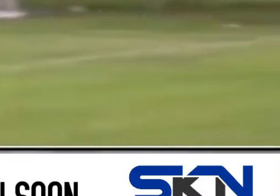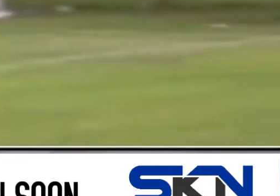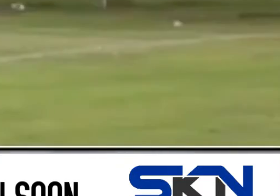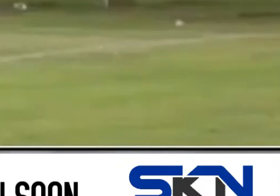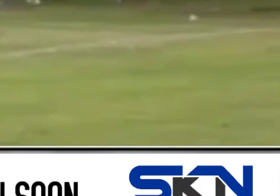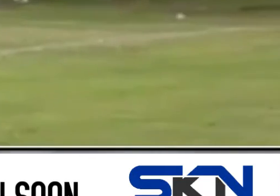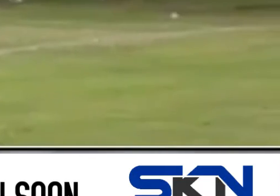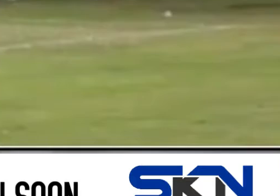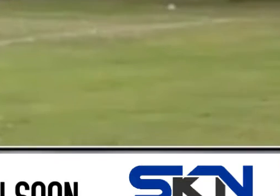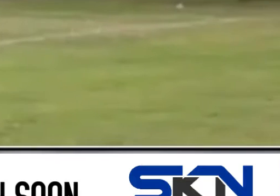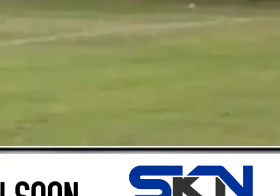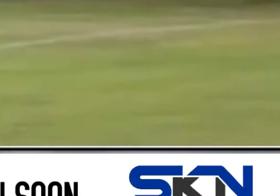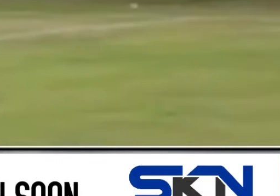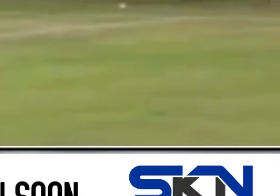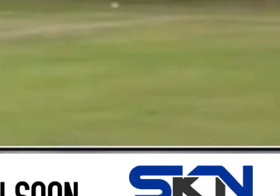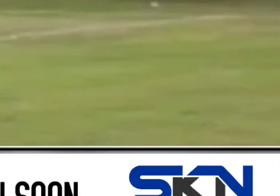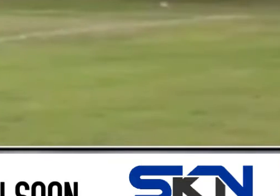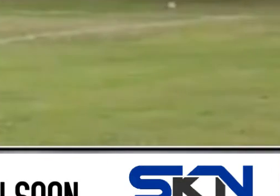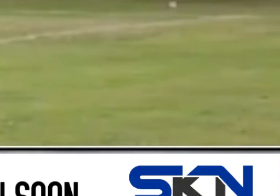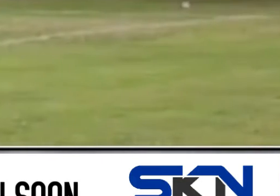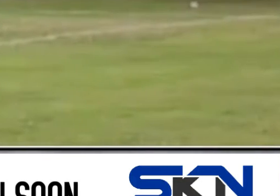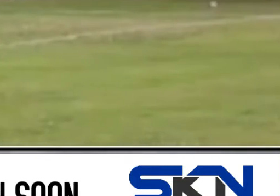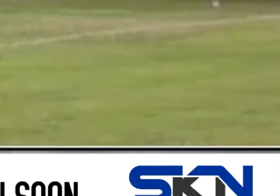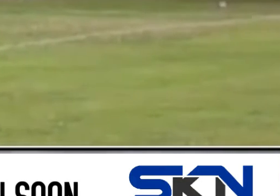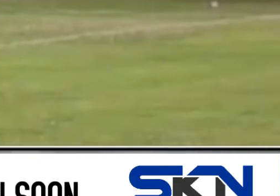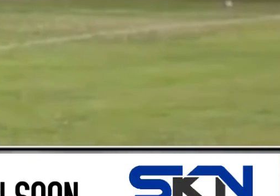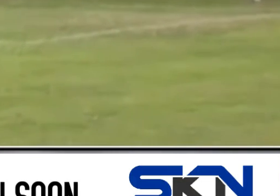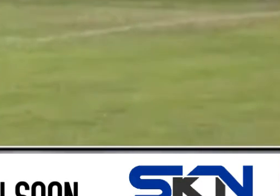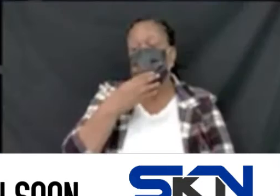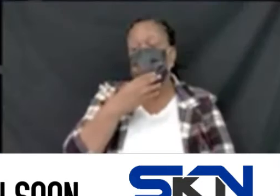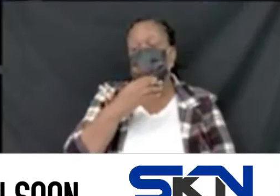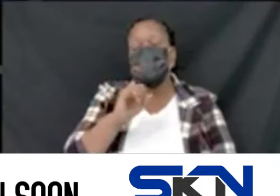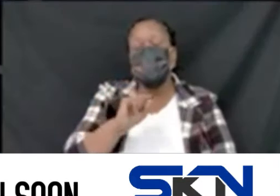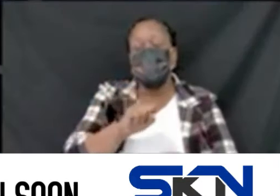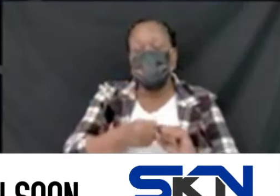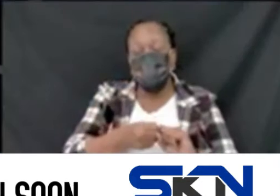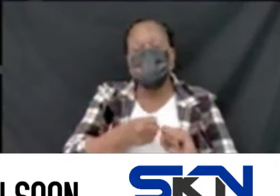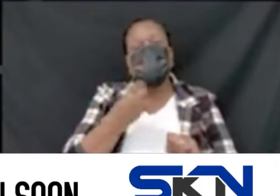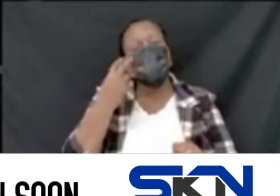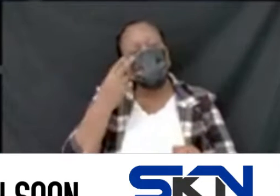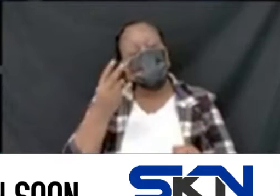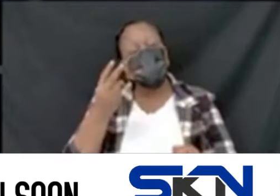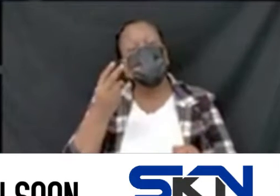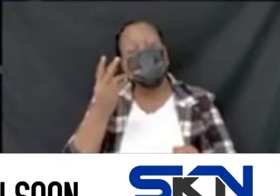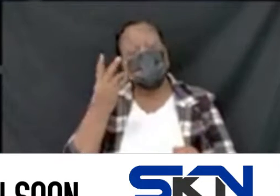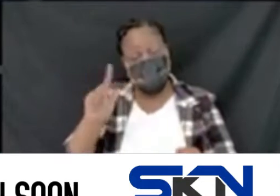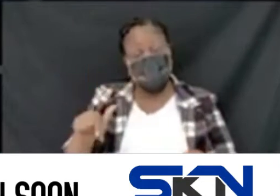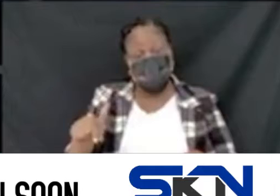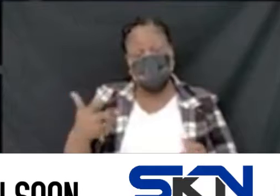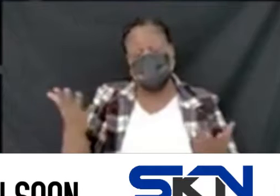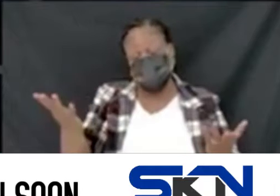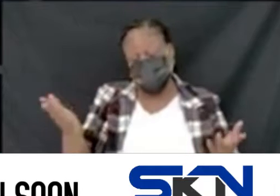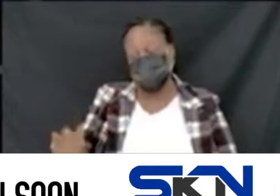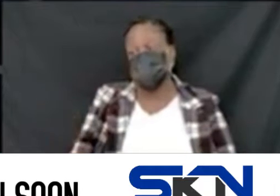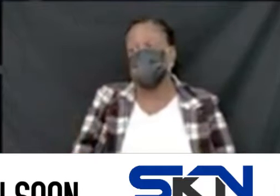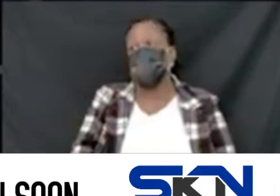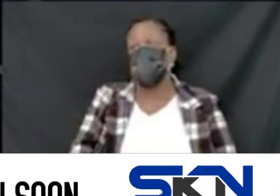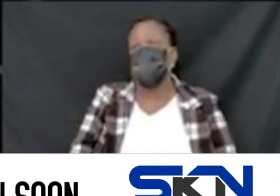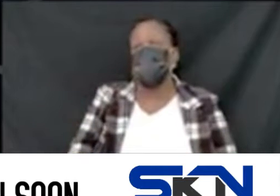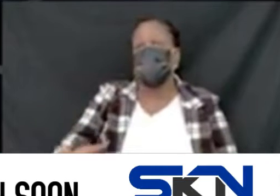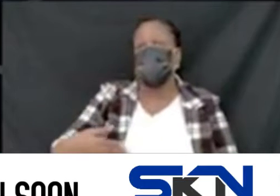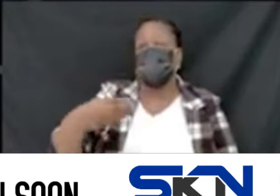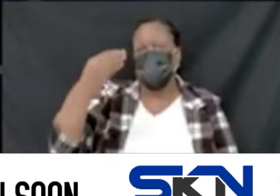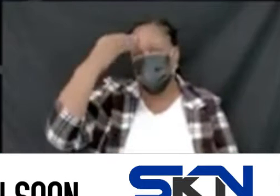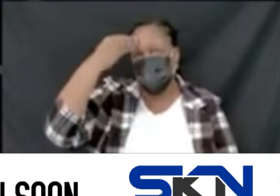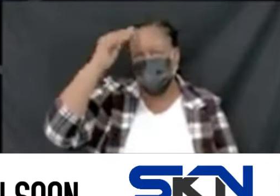recommendation will be made to cabinet for the reduction of the vaccination threshold. They all agreed that we will do our best to facilitate the resumption